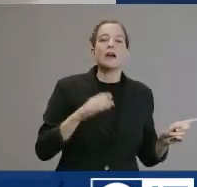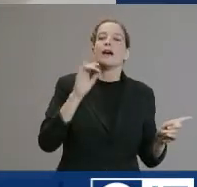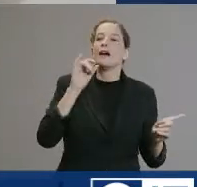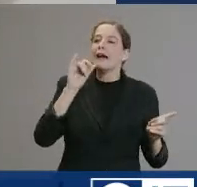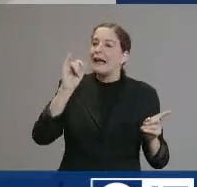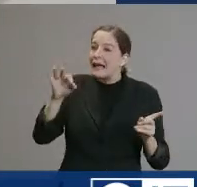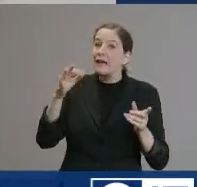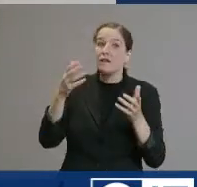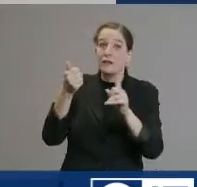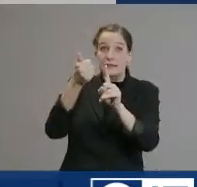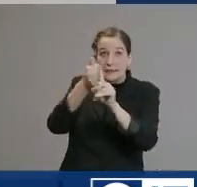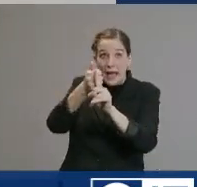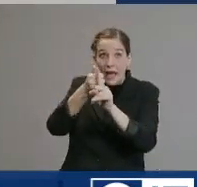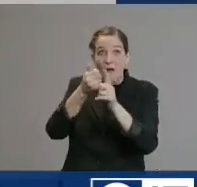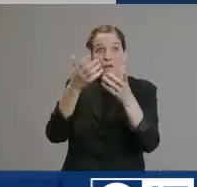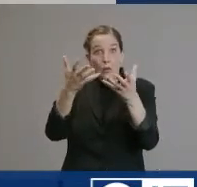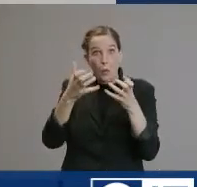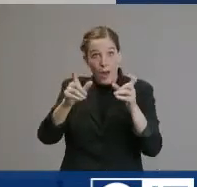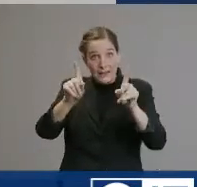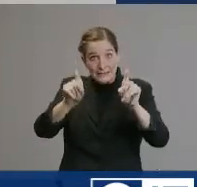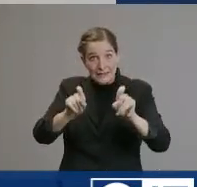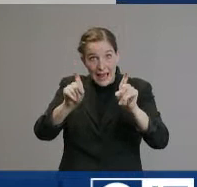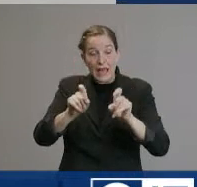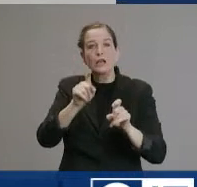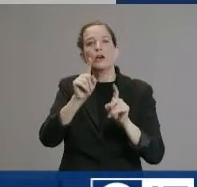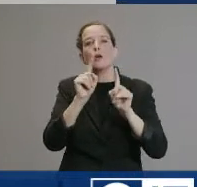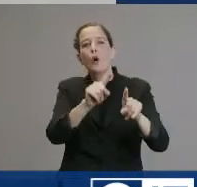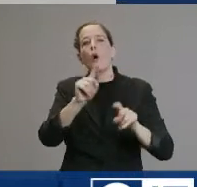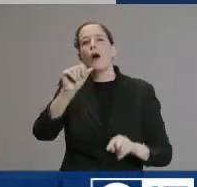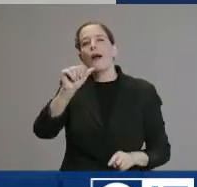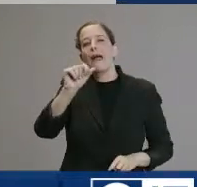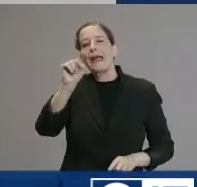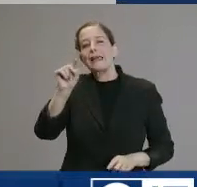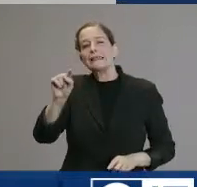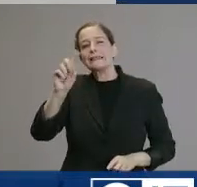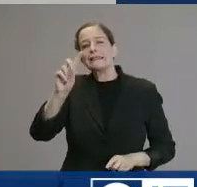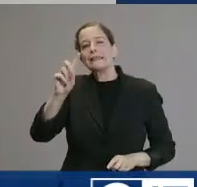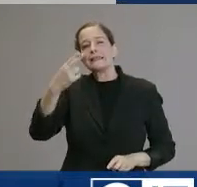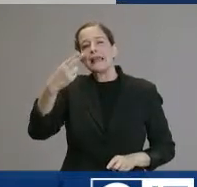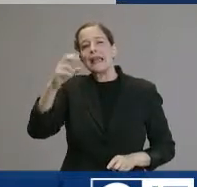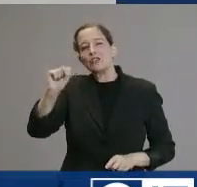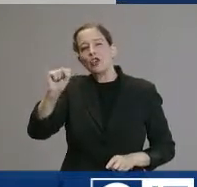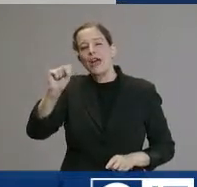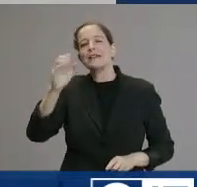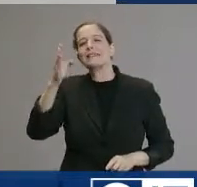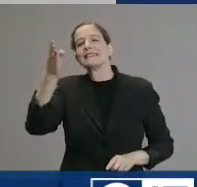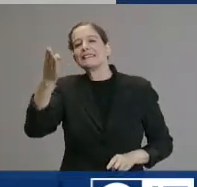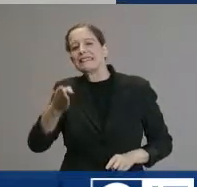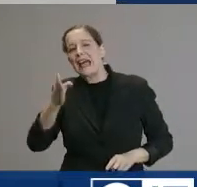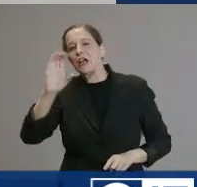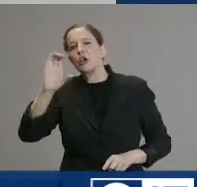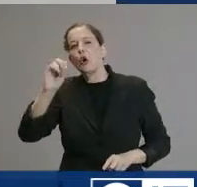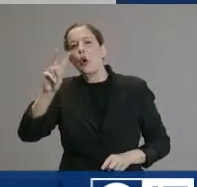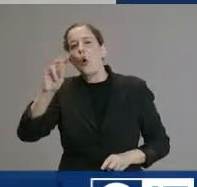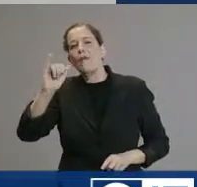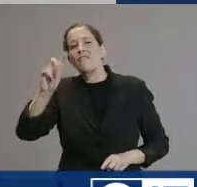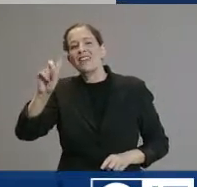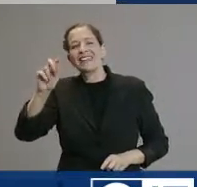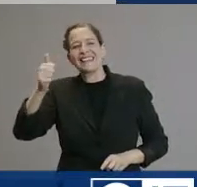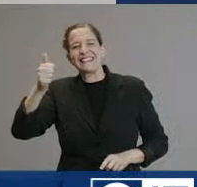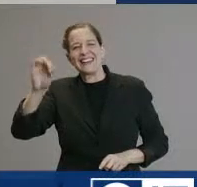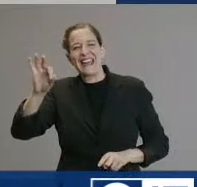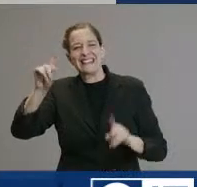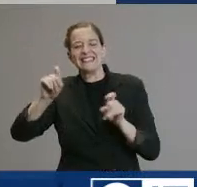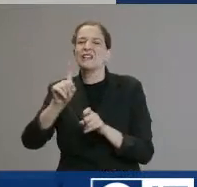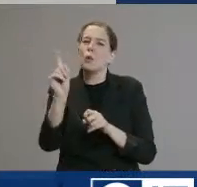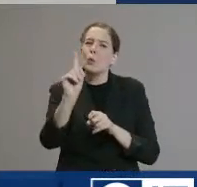azdhs.gov/ I think it's COVID-19 testing, but it's on our homepage, and you can go to that website to find it. We have 123